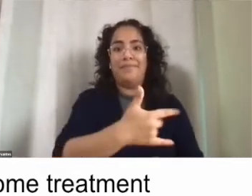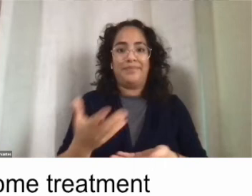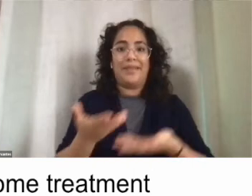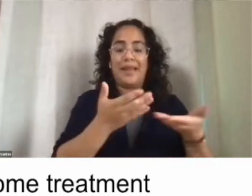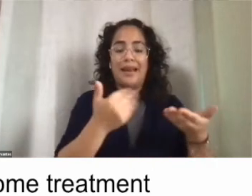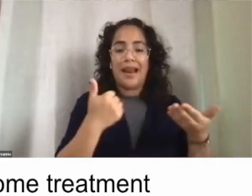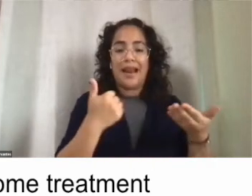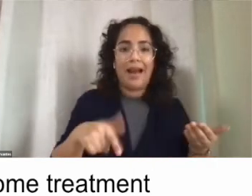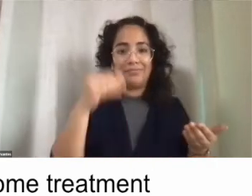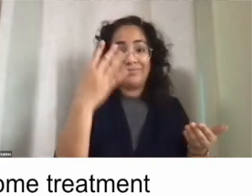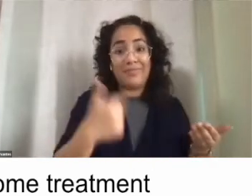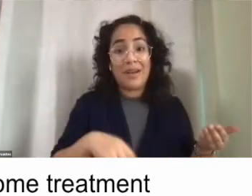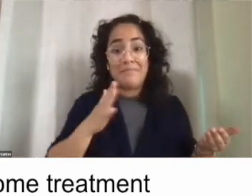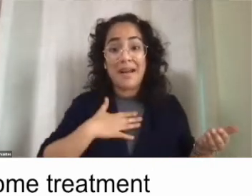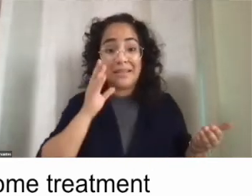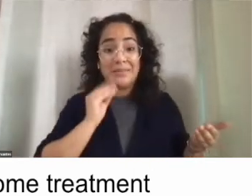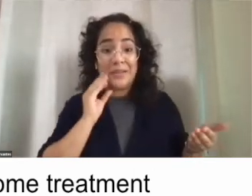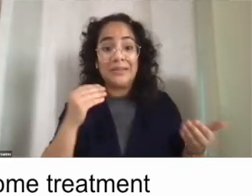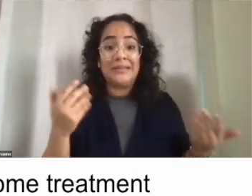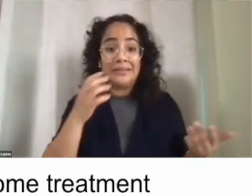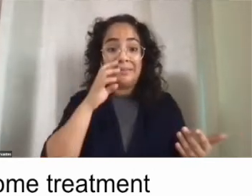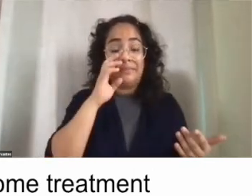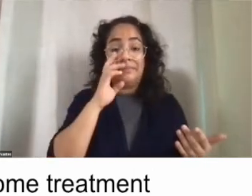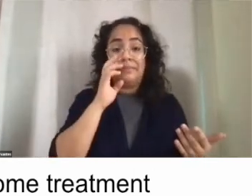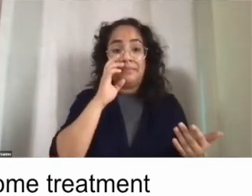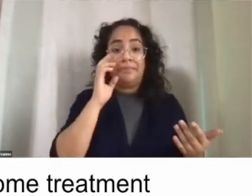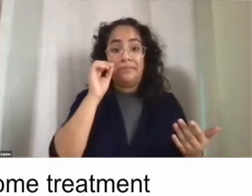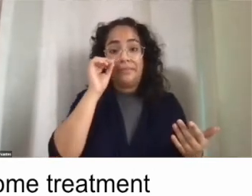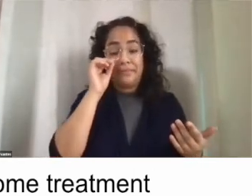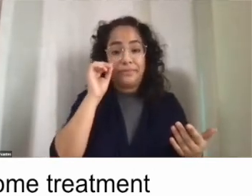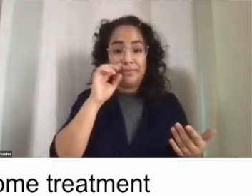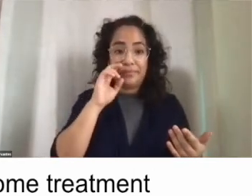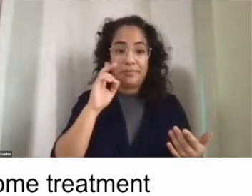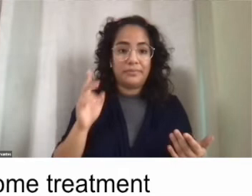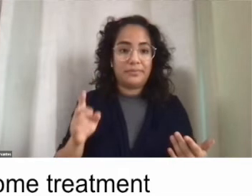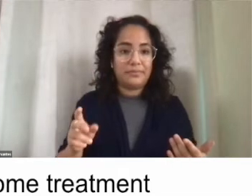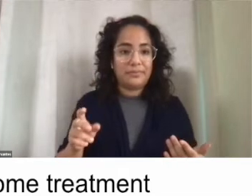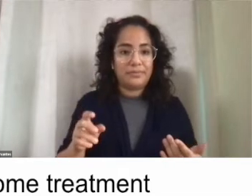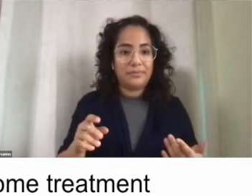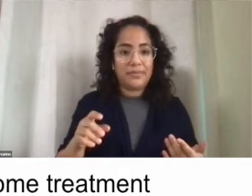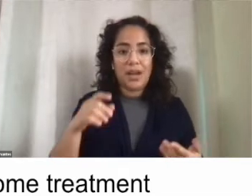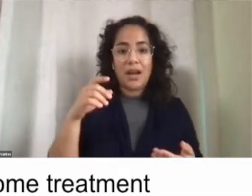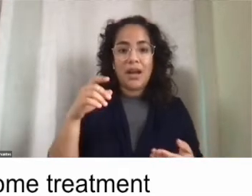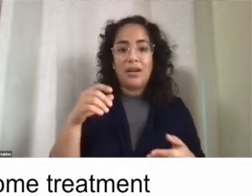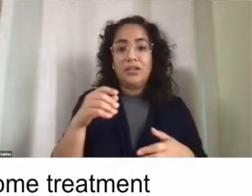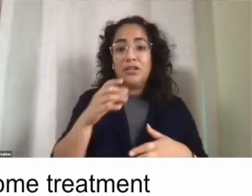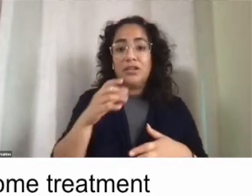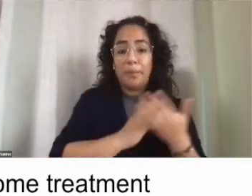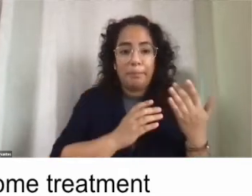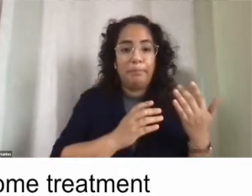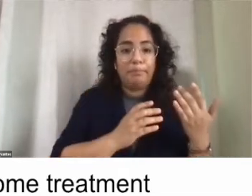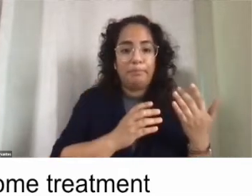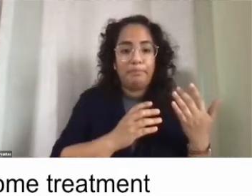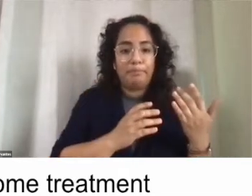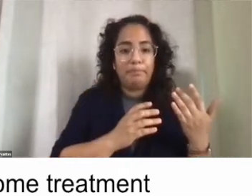Paxlovid leaves a really bad taste in the mouth consistently while you're taking it. So cough drops for me were a